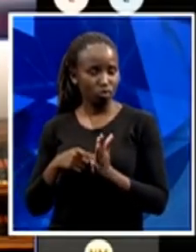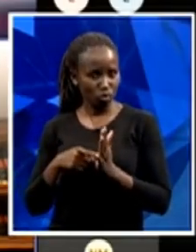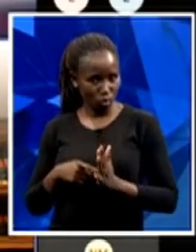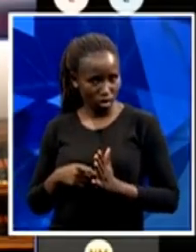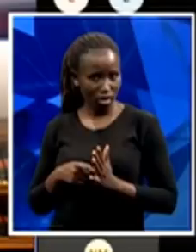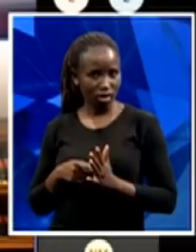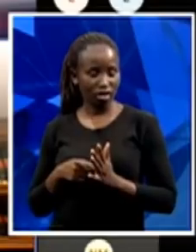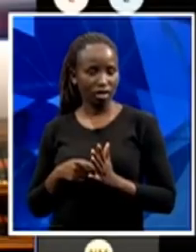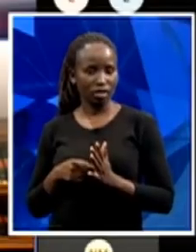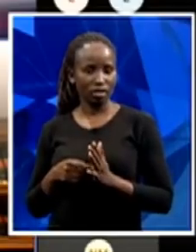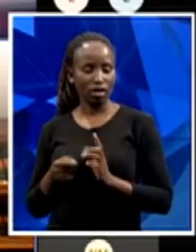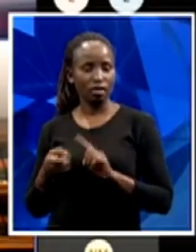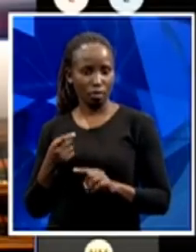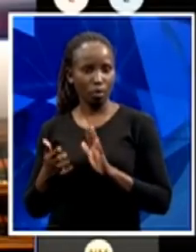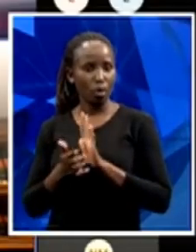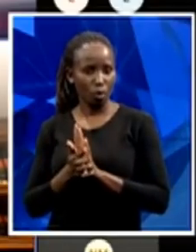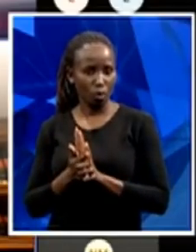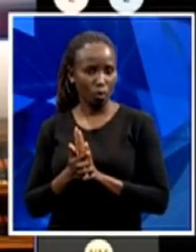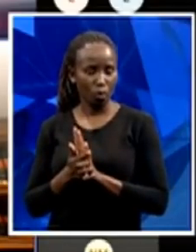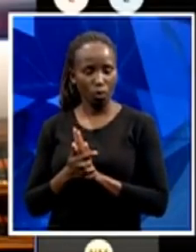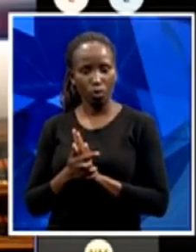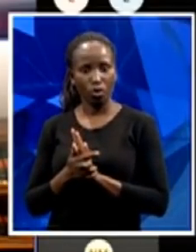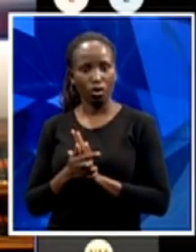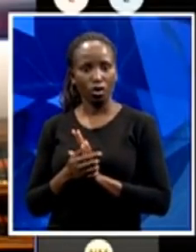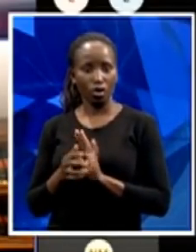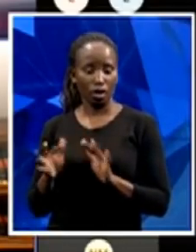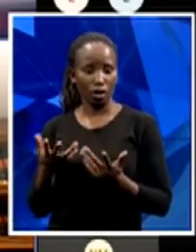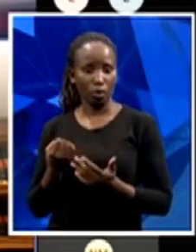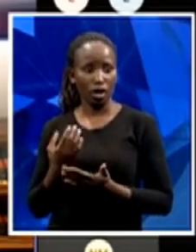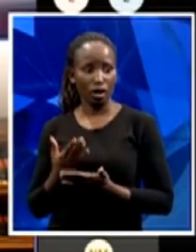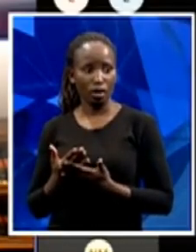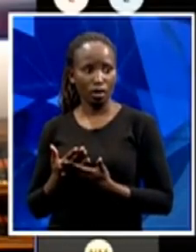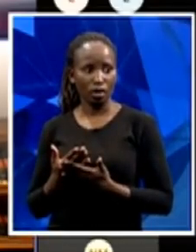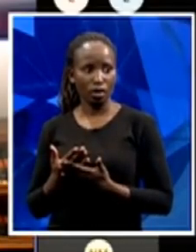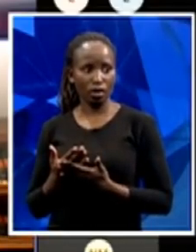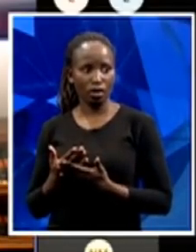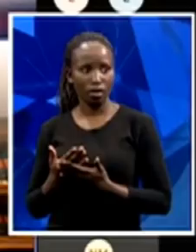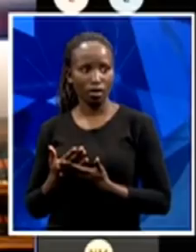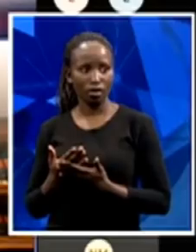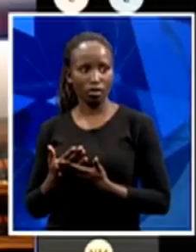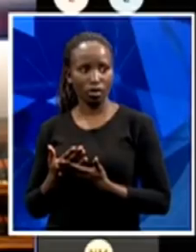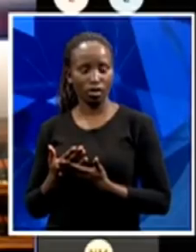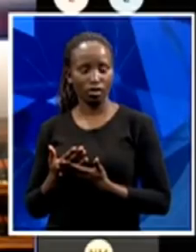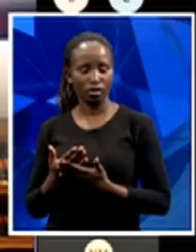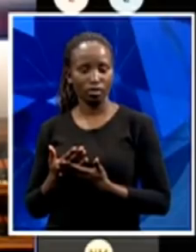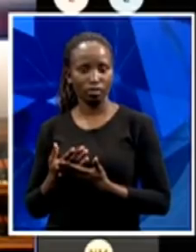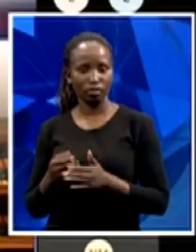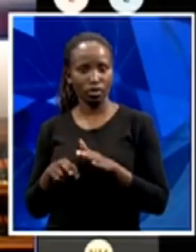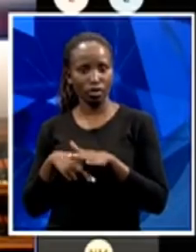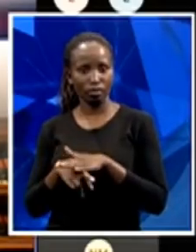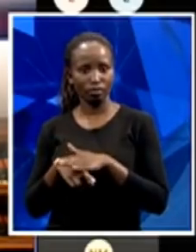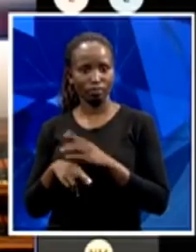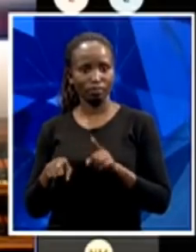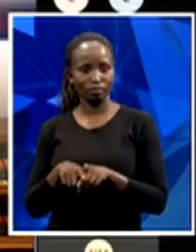the applicants that constitute the region and the branch have legal standing to bring the